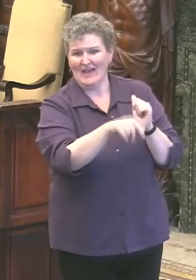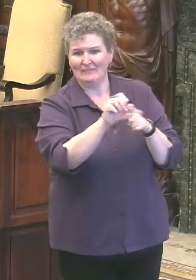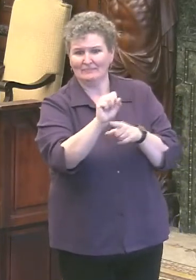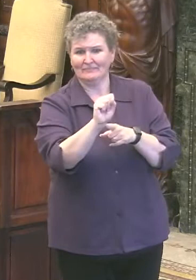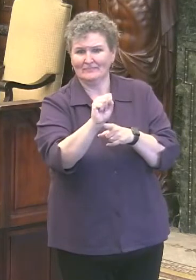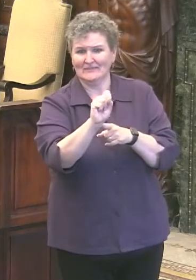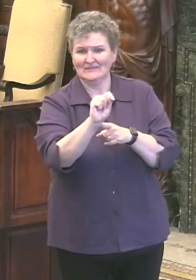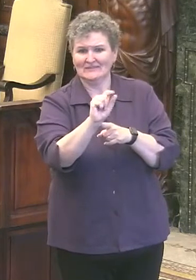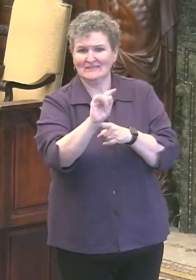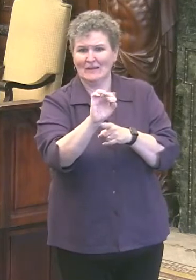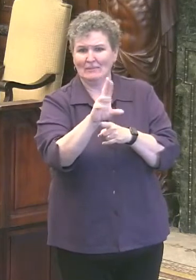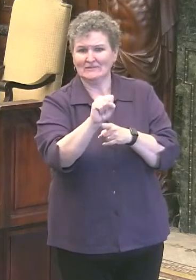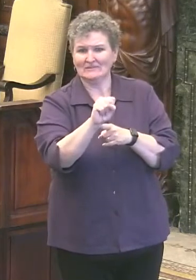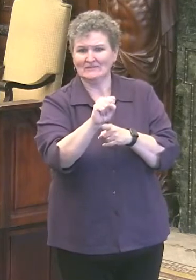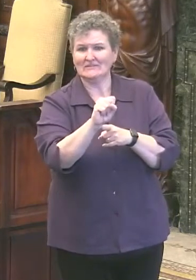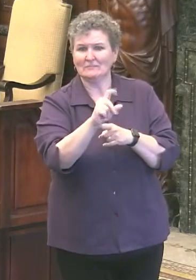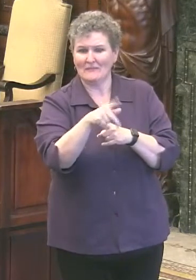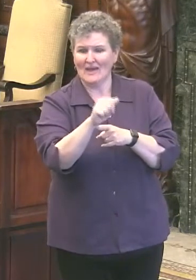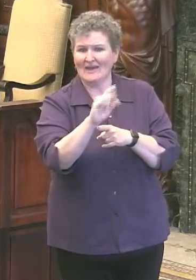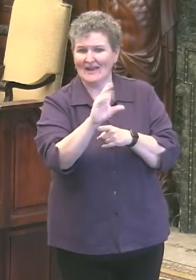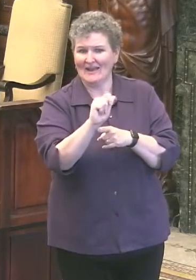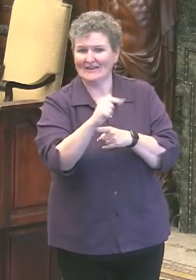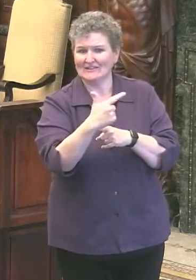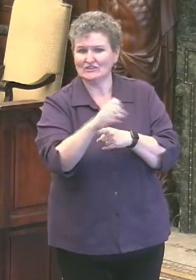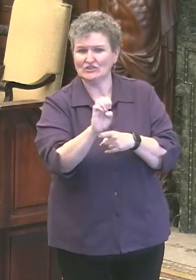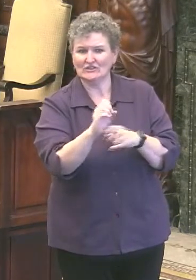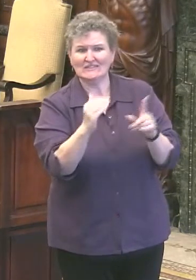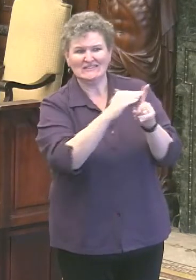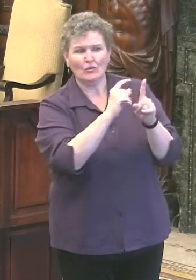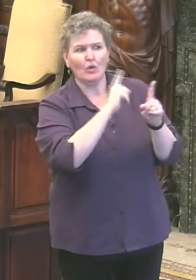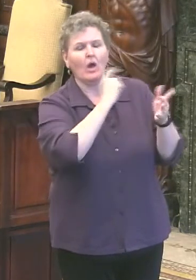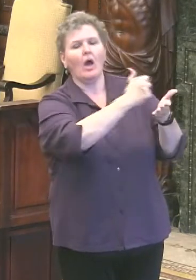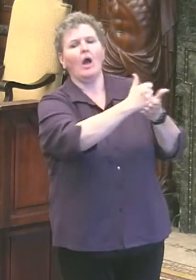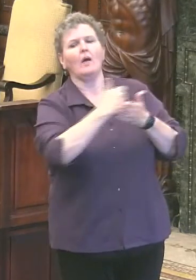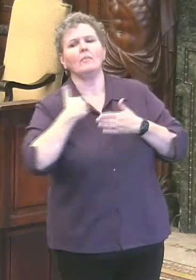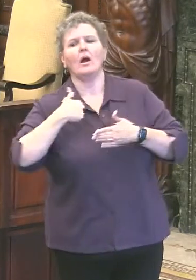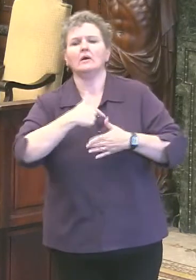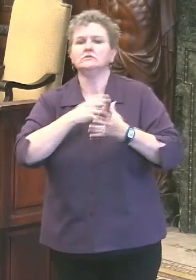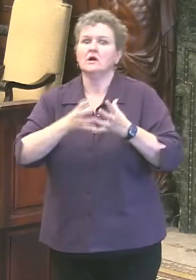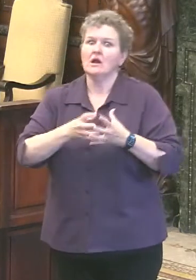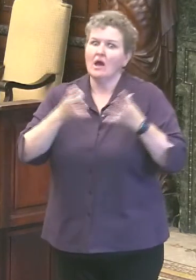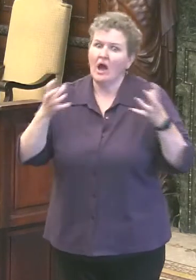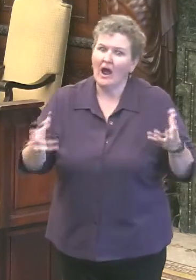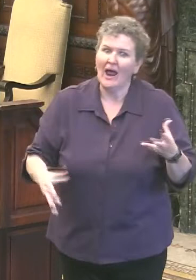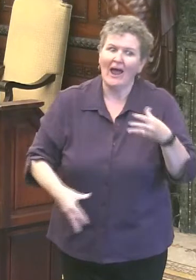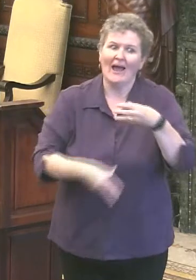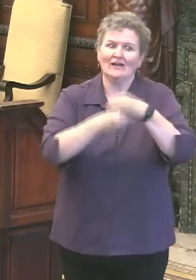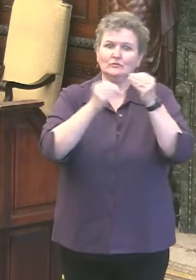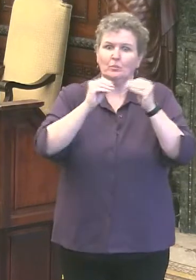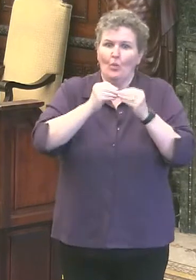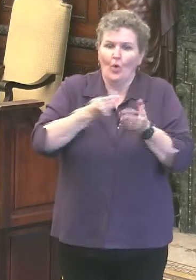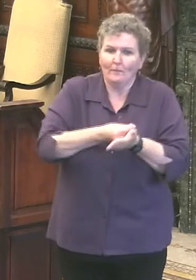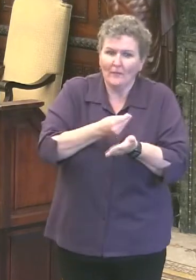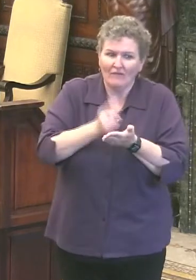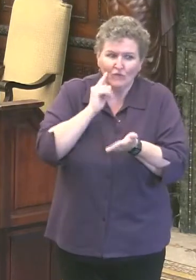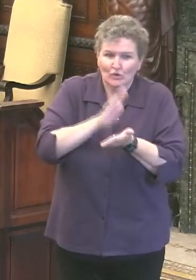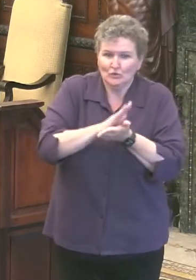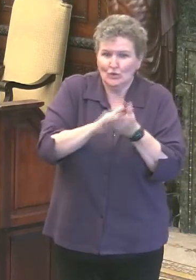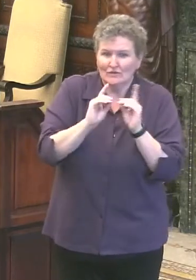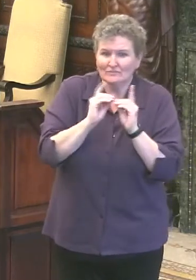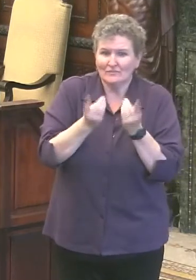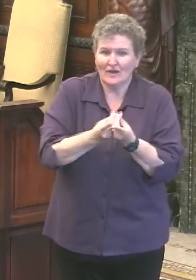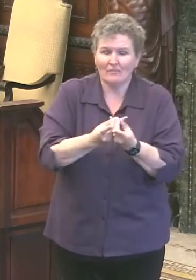of them or that they will be considering, because that will go a long ways to providing additional revenue to us. It could be